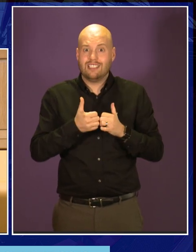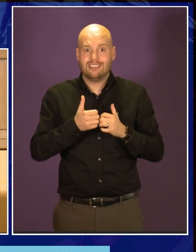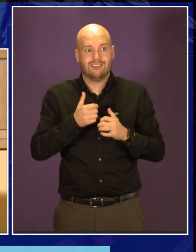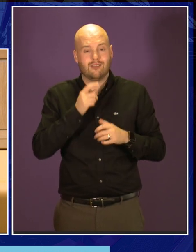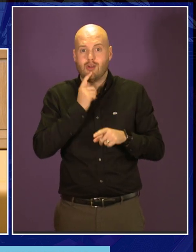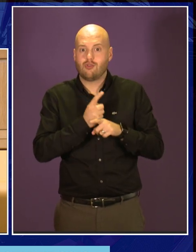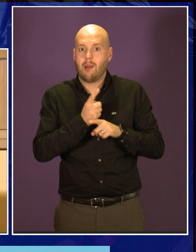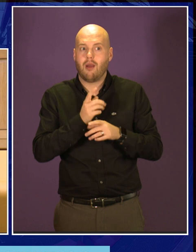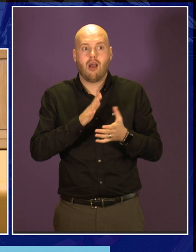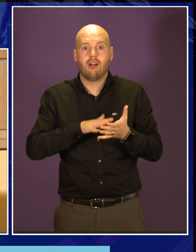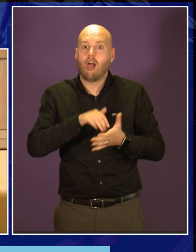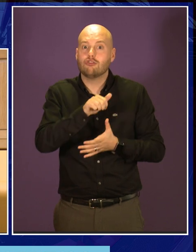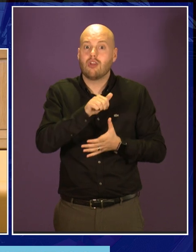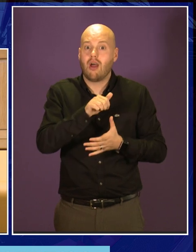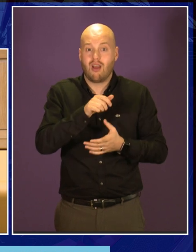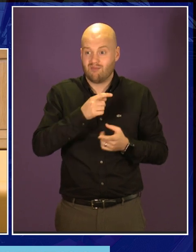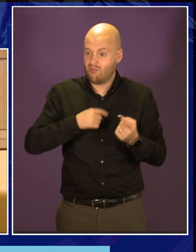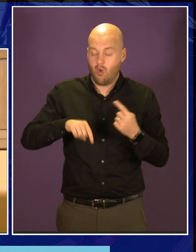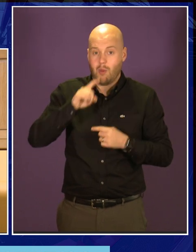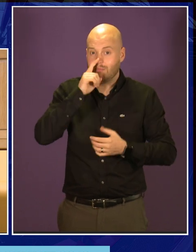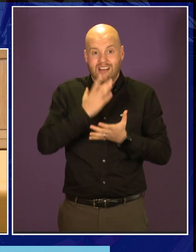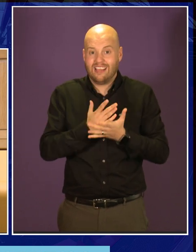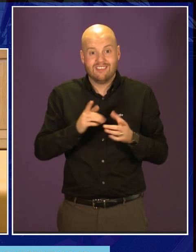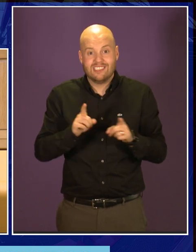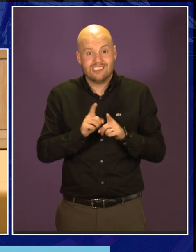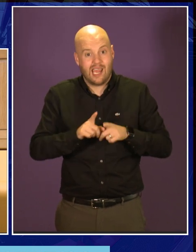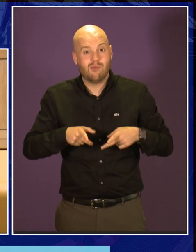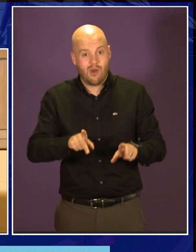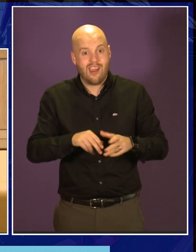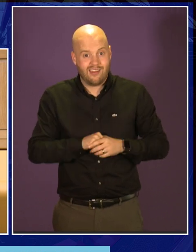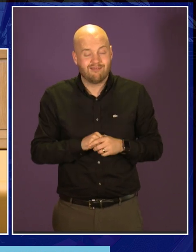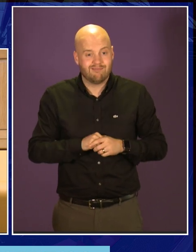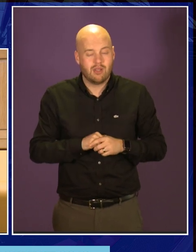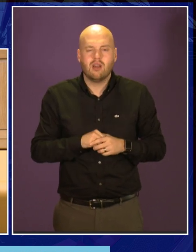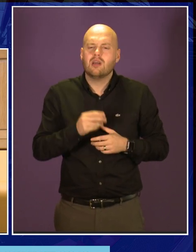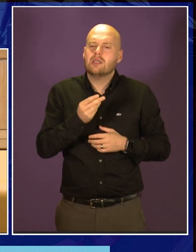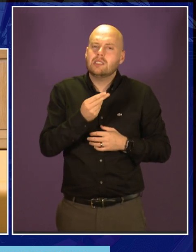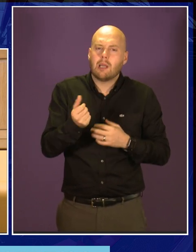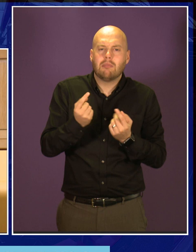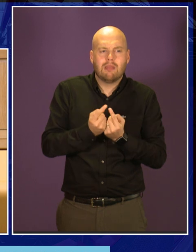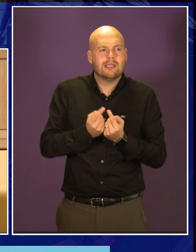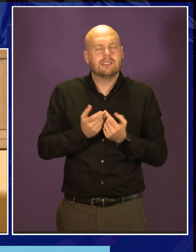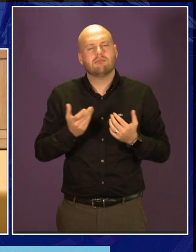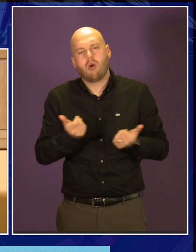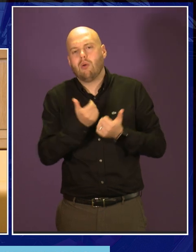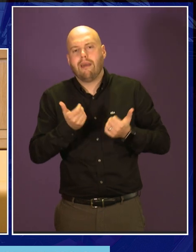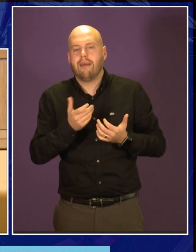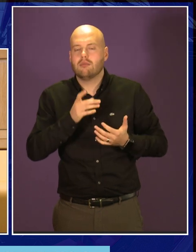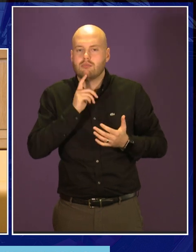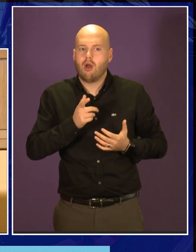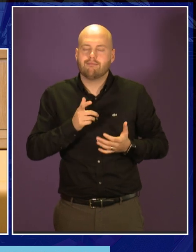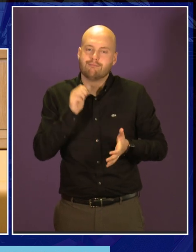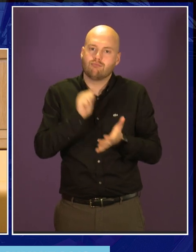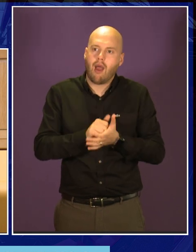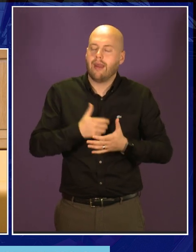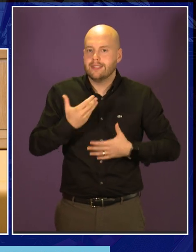culture in the same vein. There are certain things maybe that we're lacking to reposition culture and put it exactly